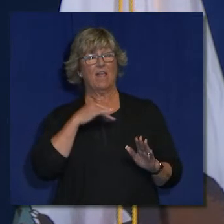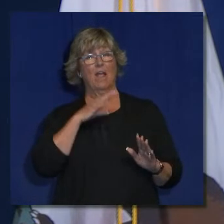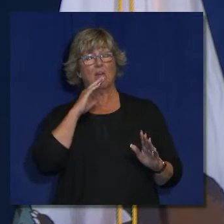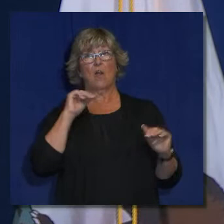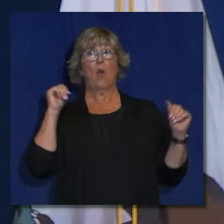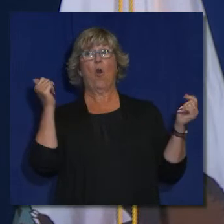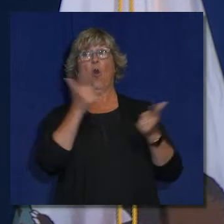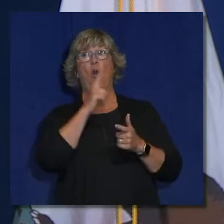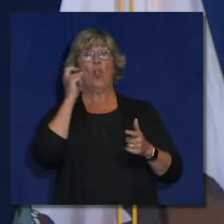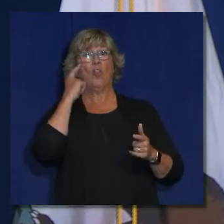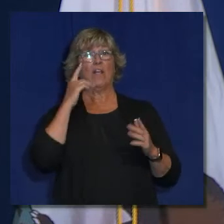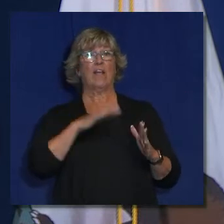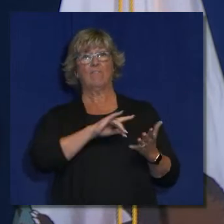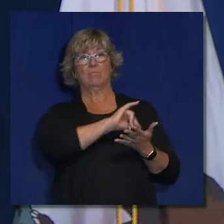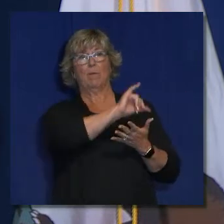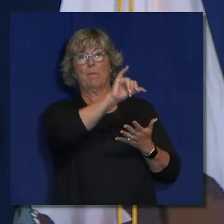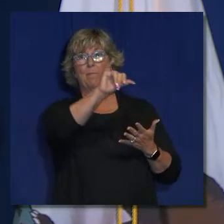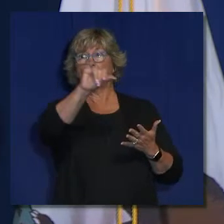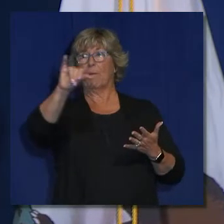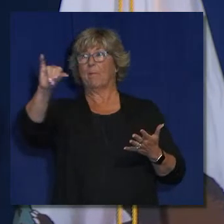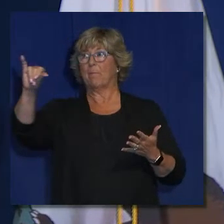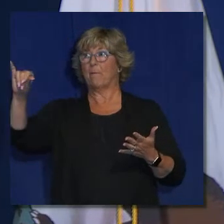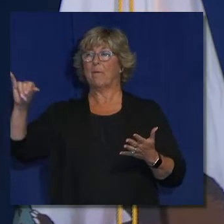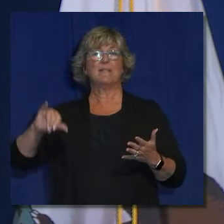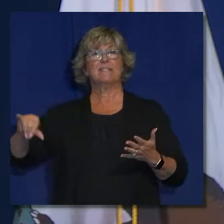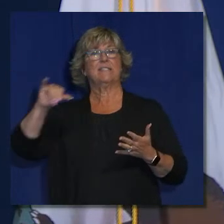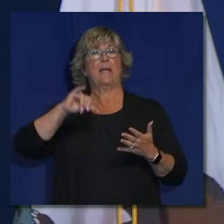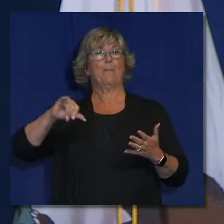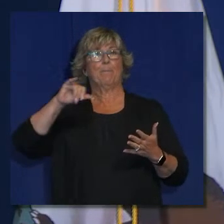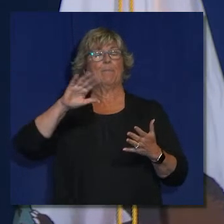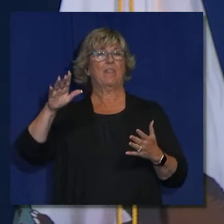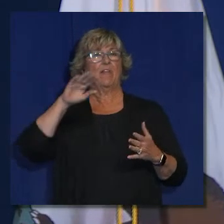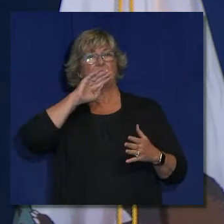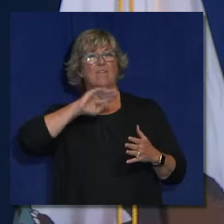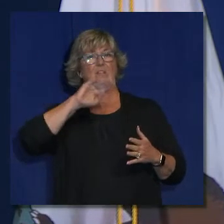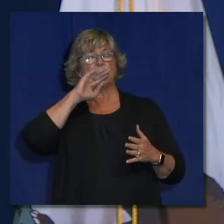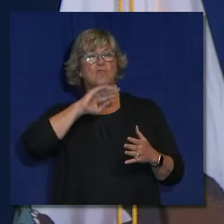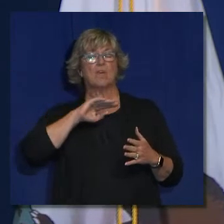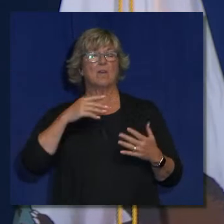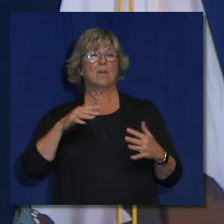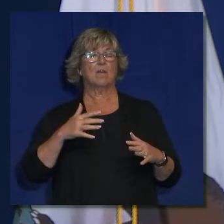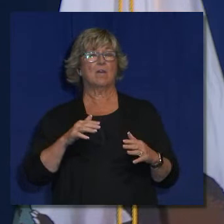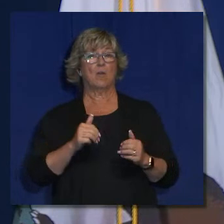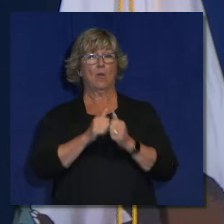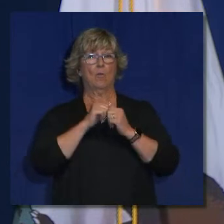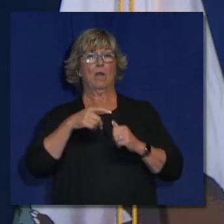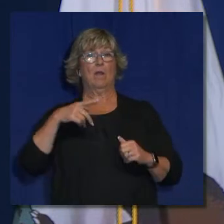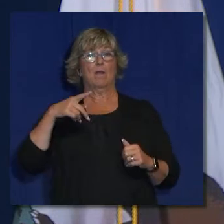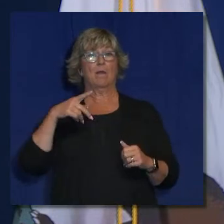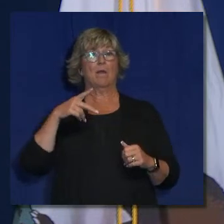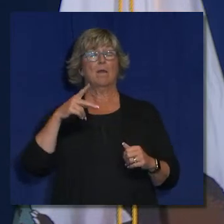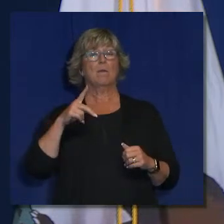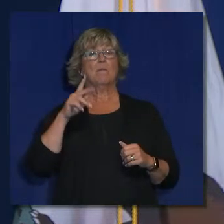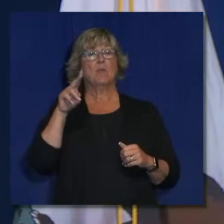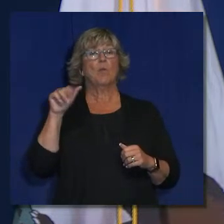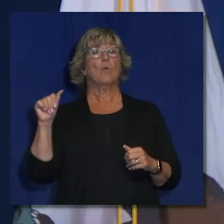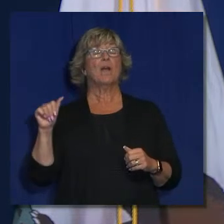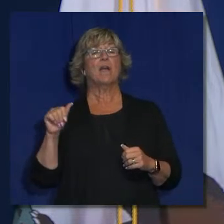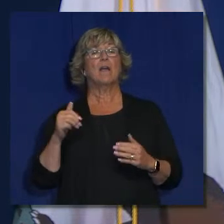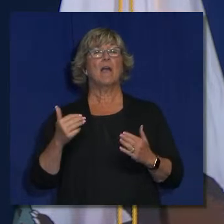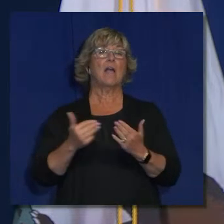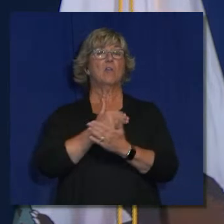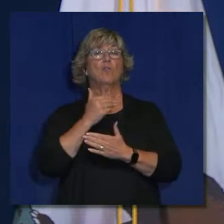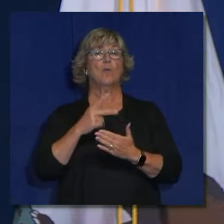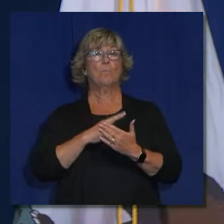every governor in this country who's expressed similar frustrations with their systems that were overwhelmed, particularly with the PUA program, which was a brand new